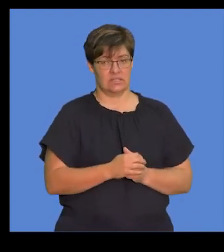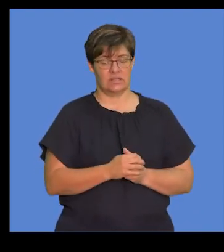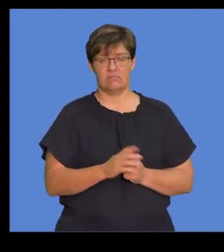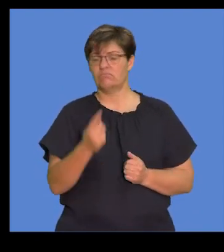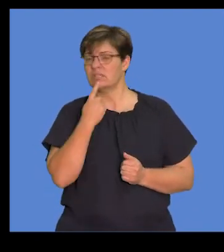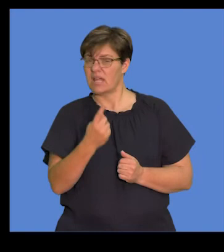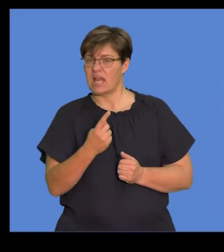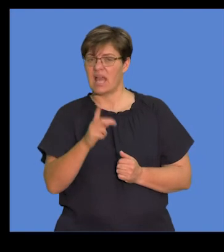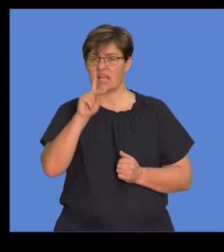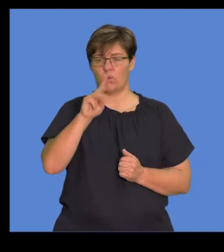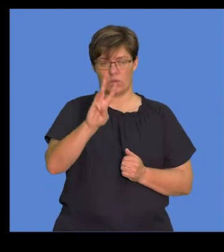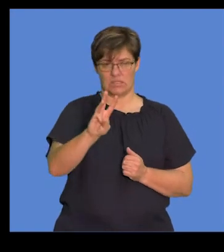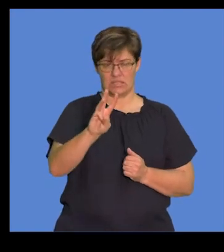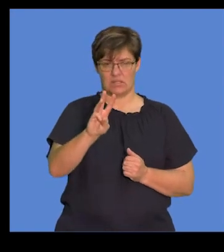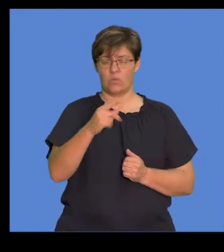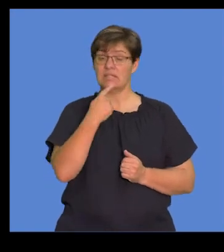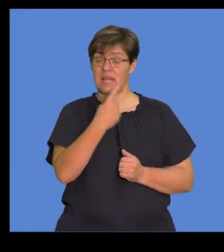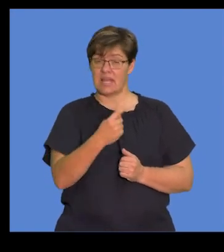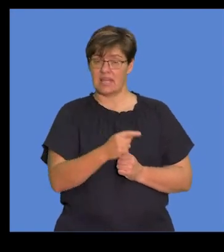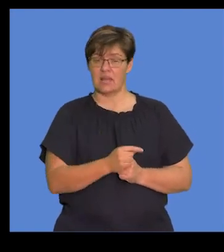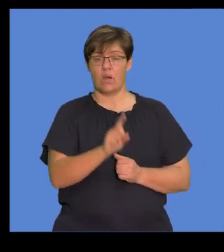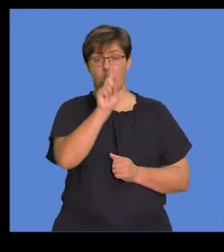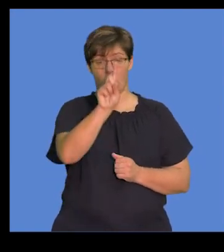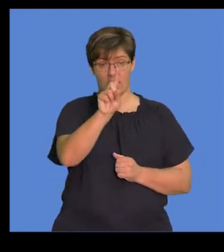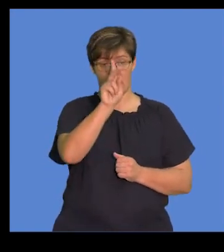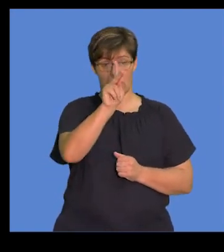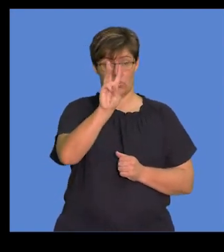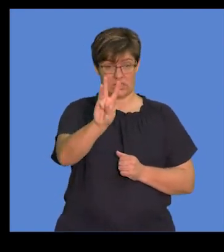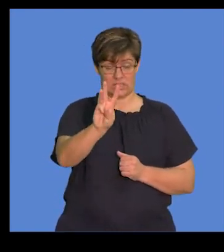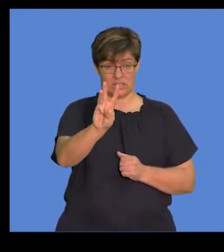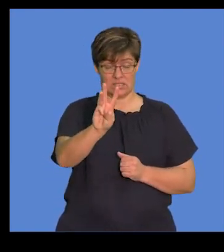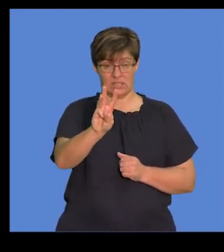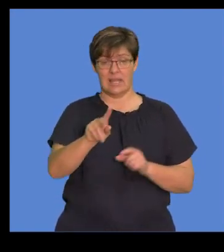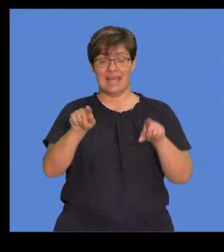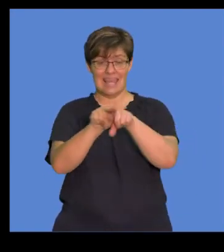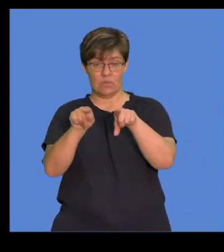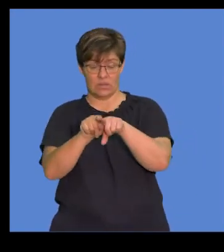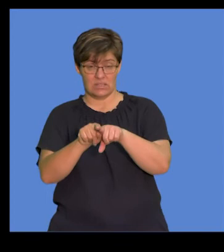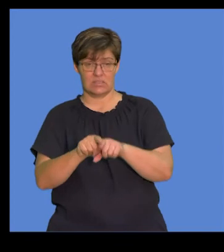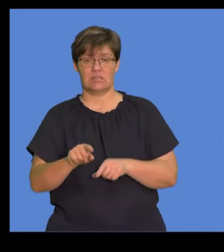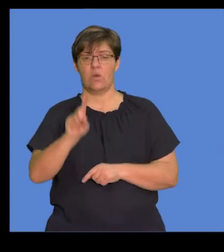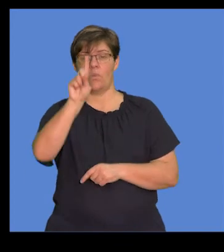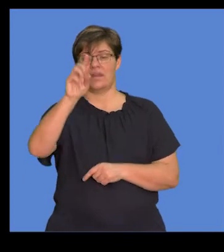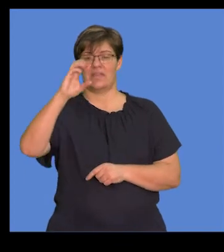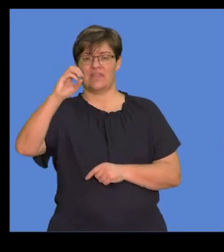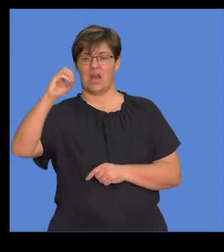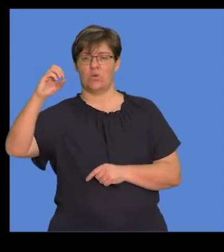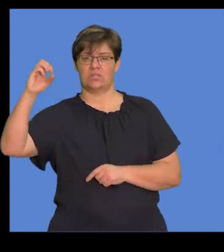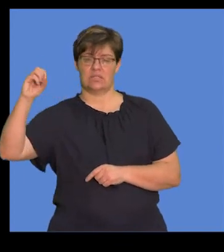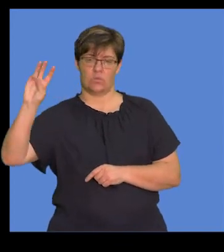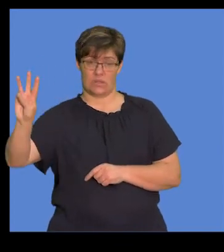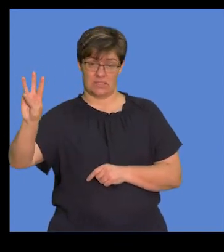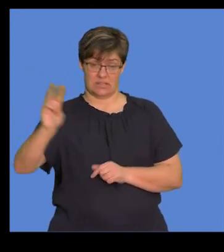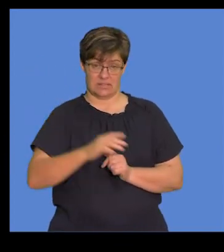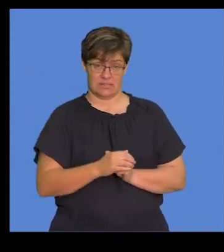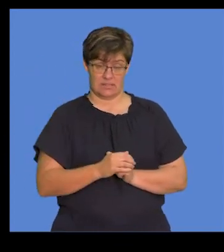here. And when we talk about a kilowatt, we are saying that 1 kilowatt is actually equals to